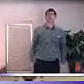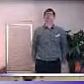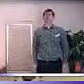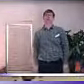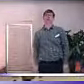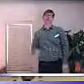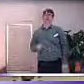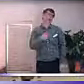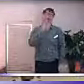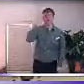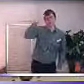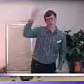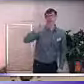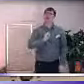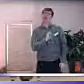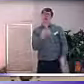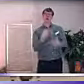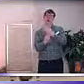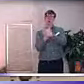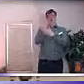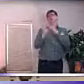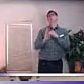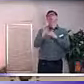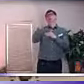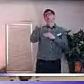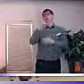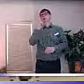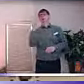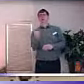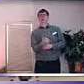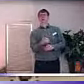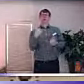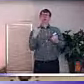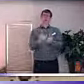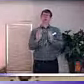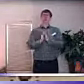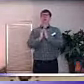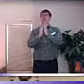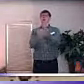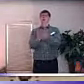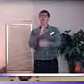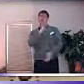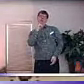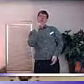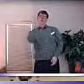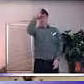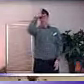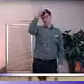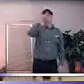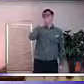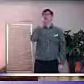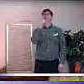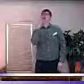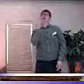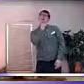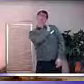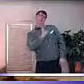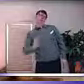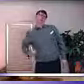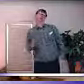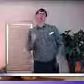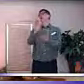You know, I grew up in what was called, I guess you could call it a biblical family. My father was a Quaker, my mom was a Christian